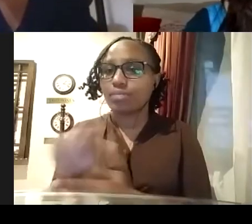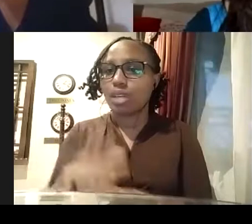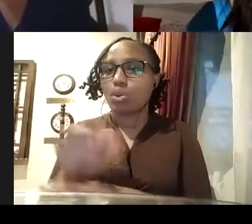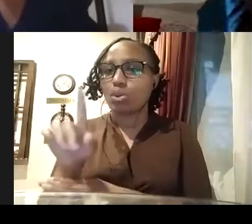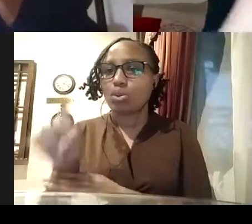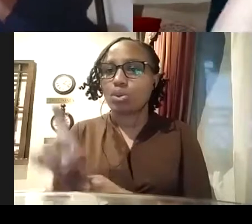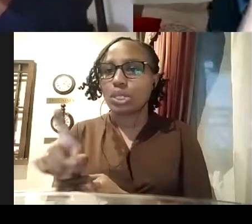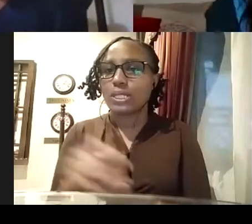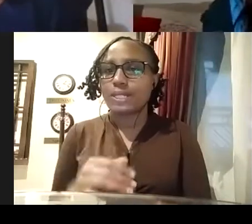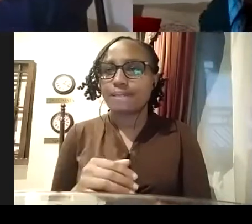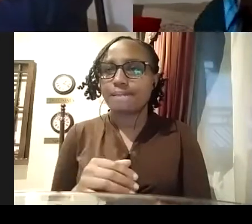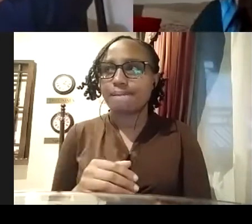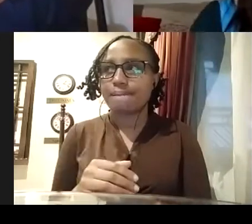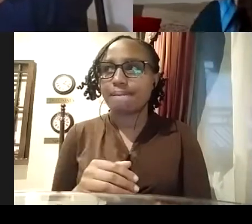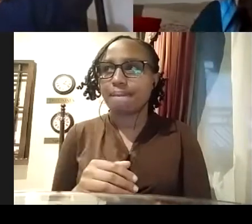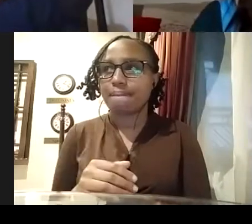question.